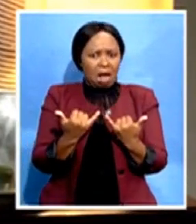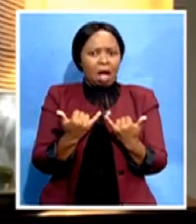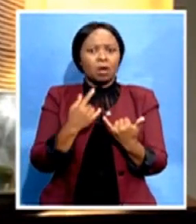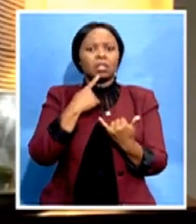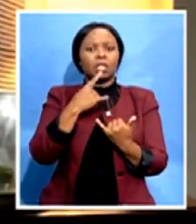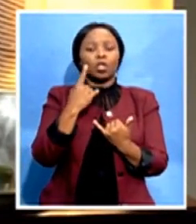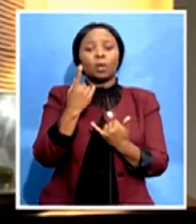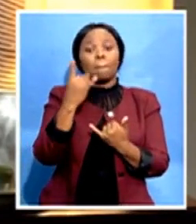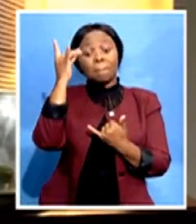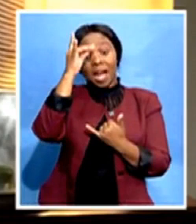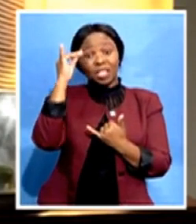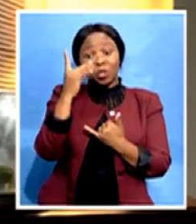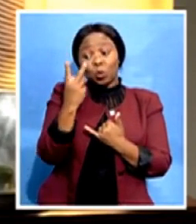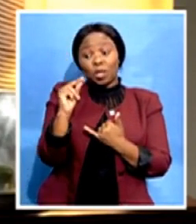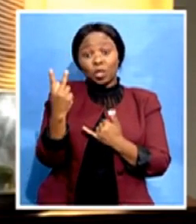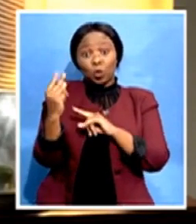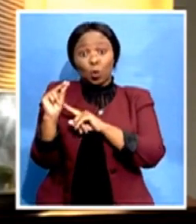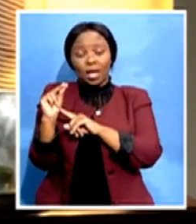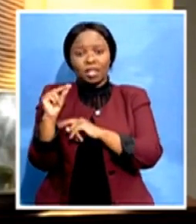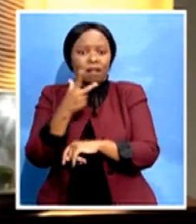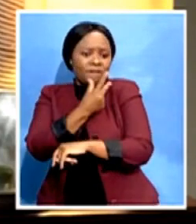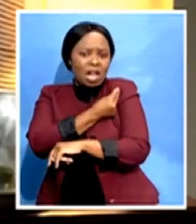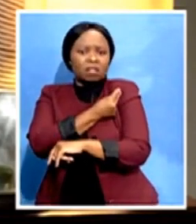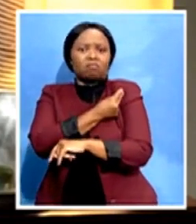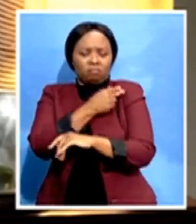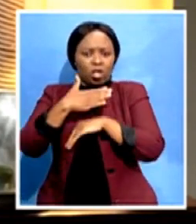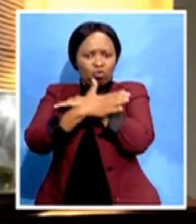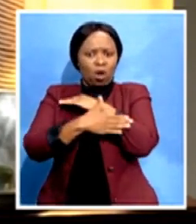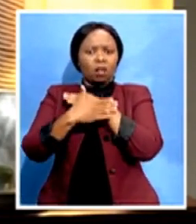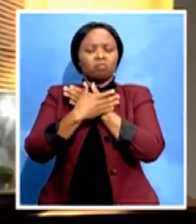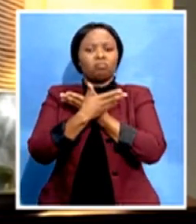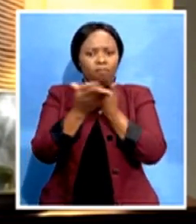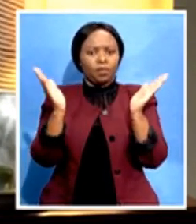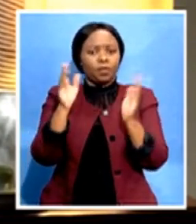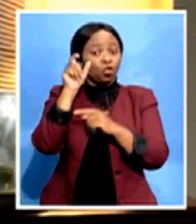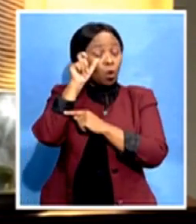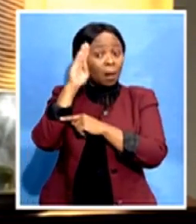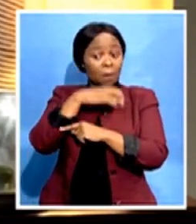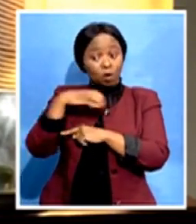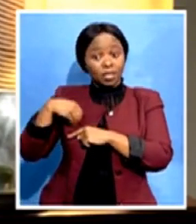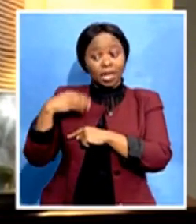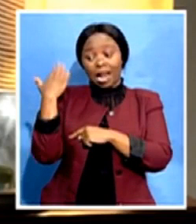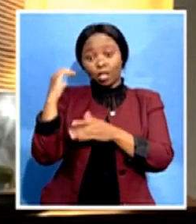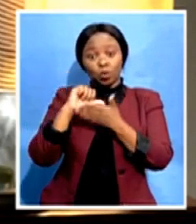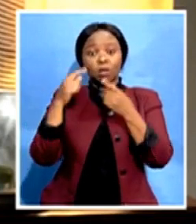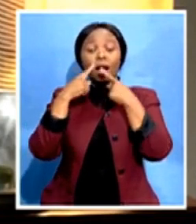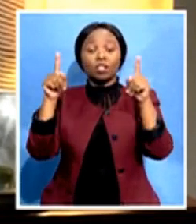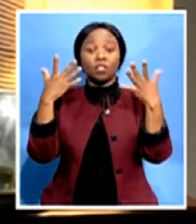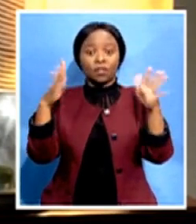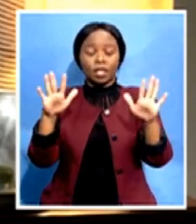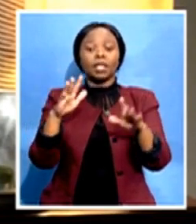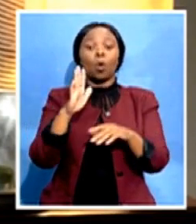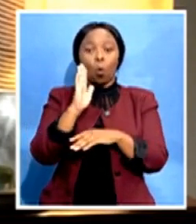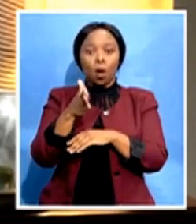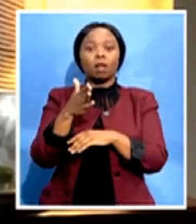rolled out throughout the country, with President Joe Biden announcing last week that he would direct states to make all adult Americans